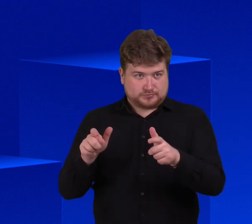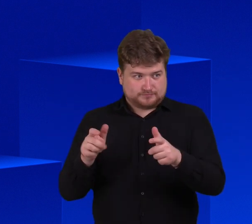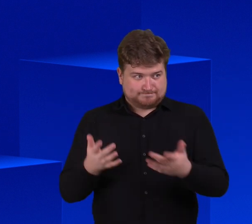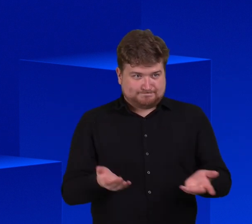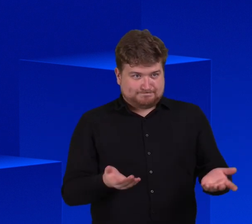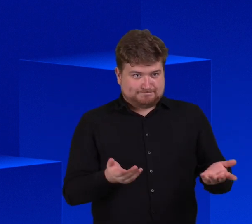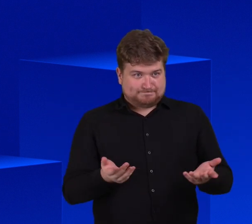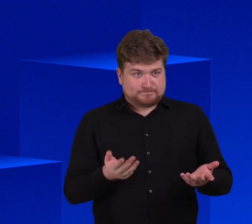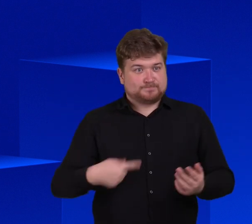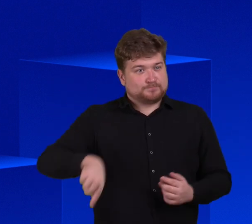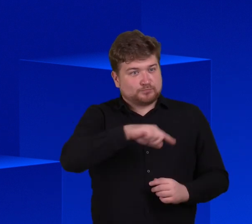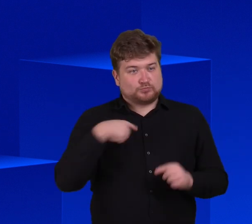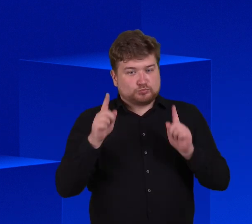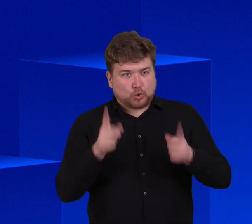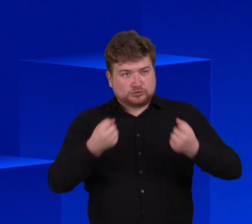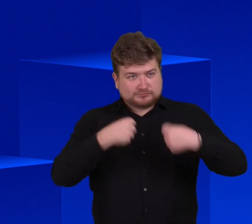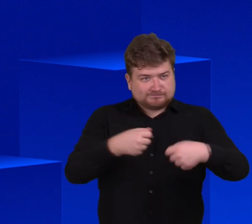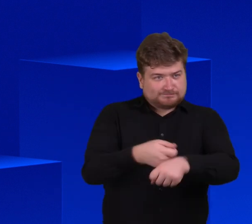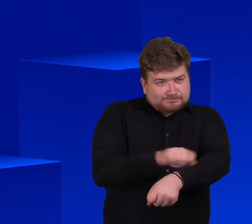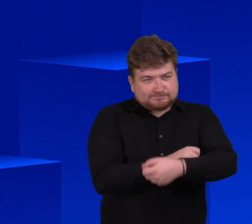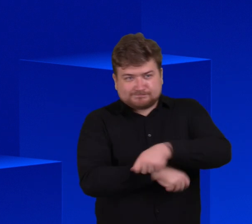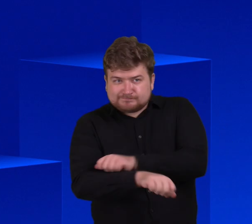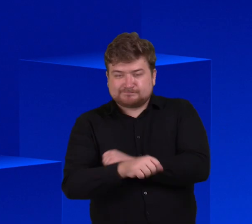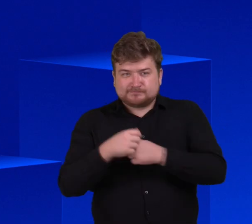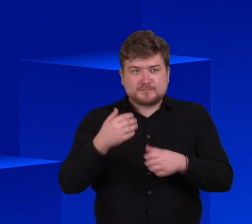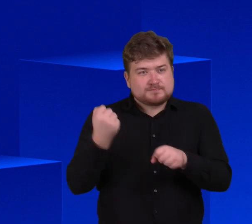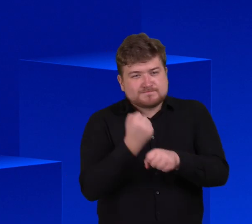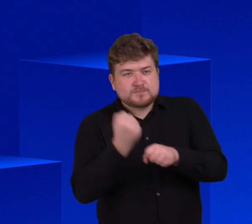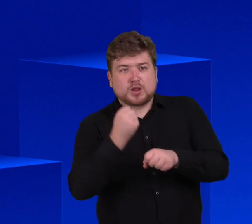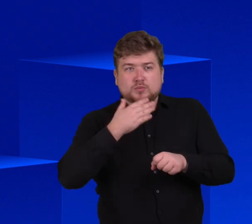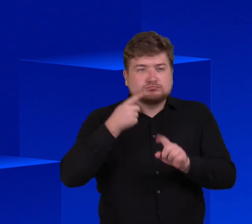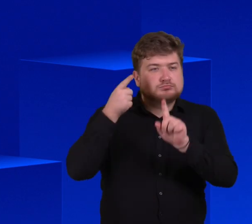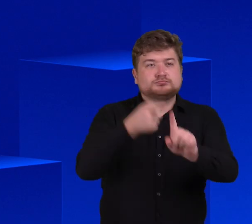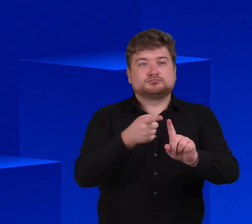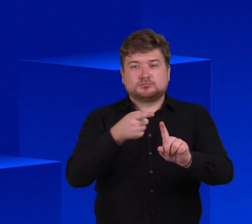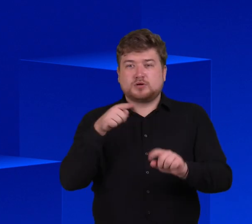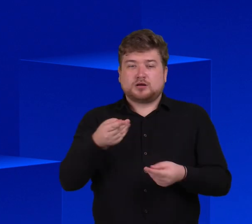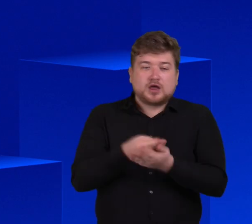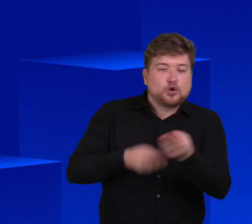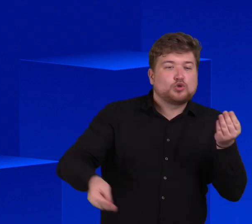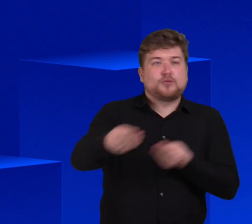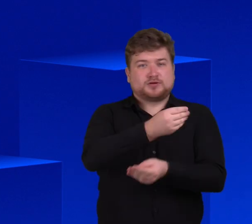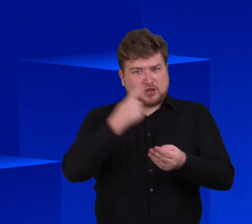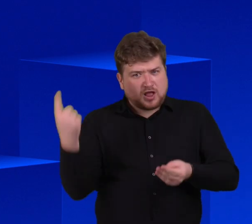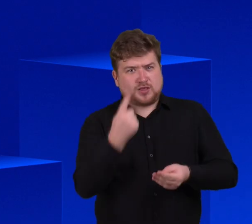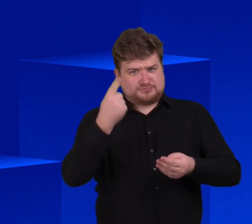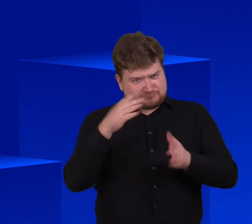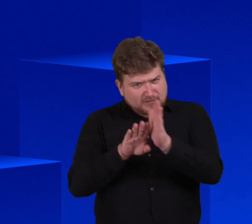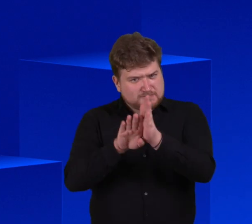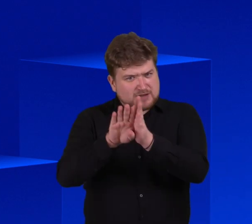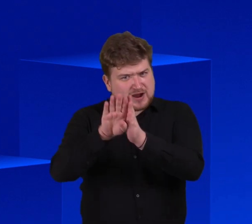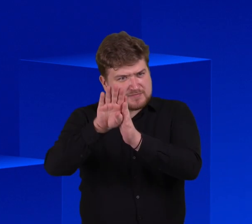growth. So, again, a sign of attention to the regions in Central and Eastern Europe and the Baltic